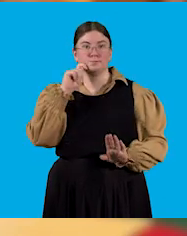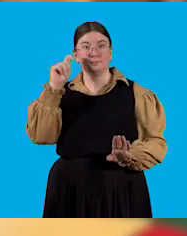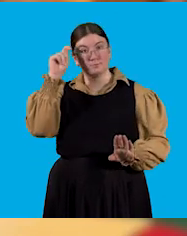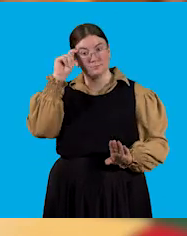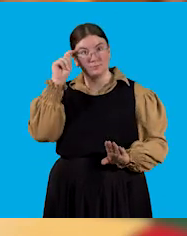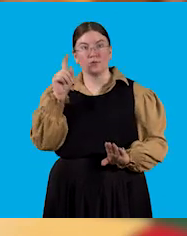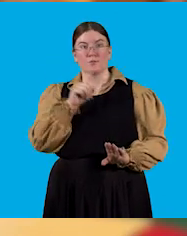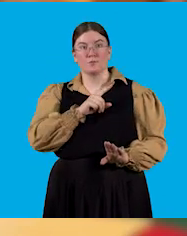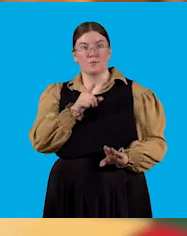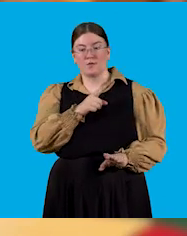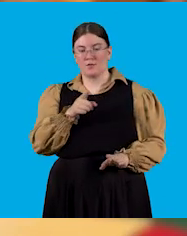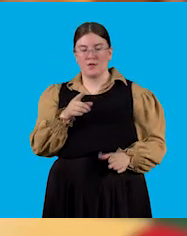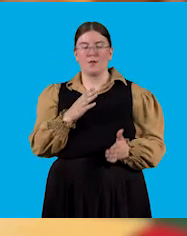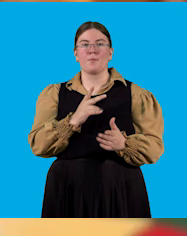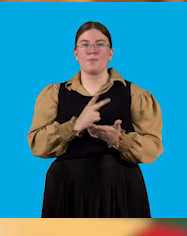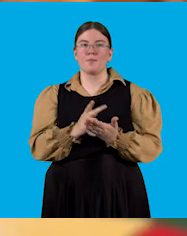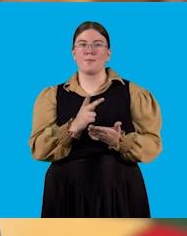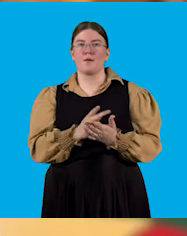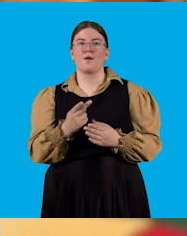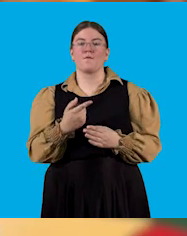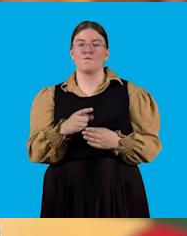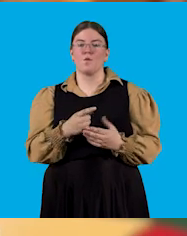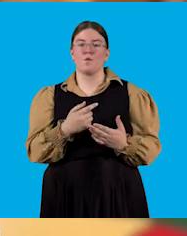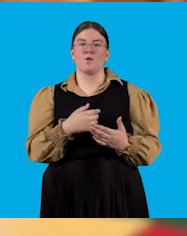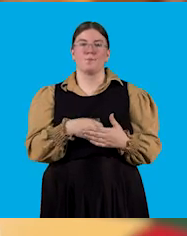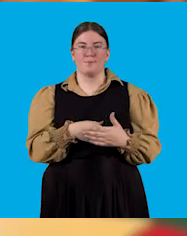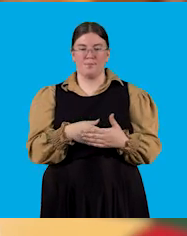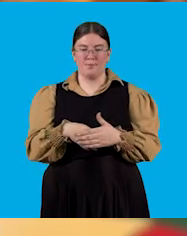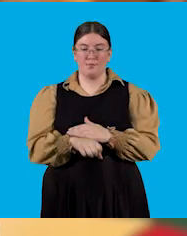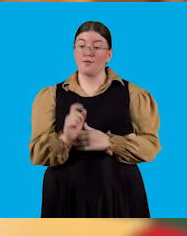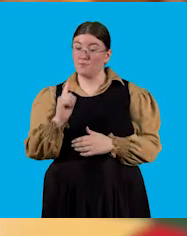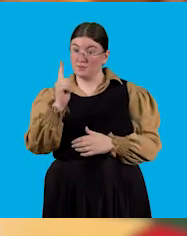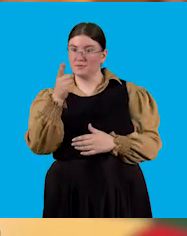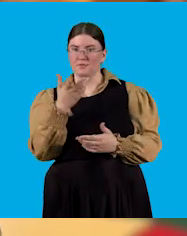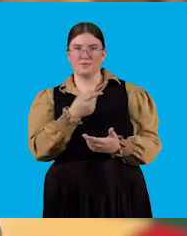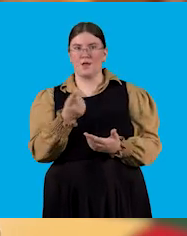are able to, well, in preparation for reproduction, and